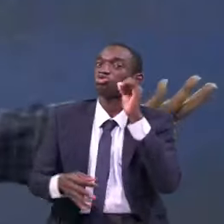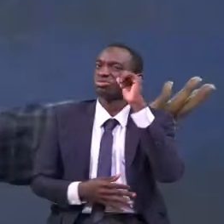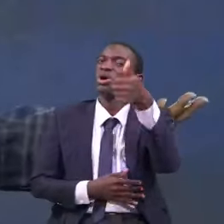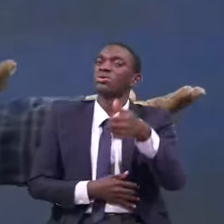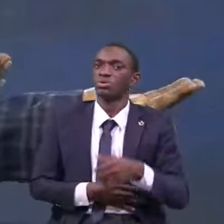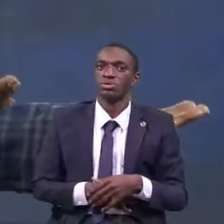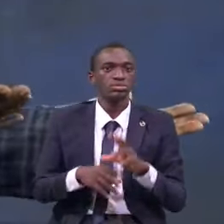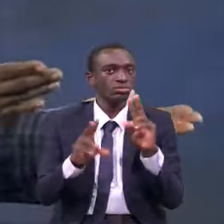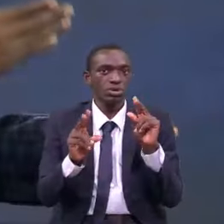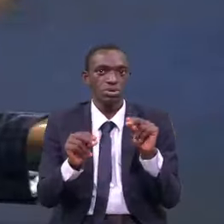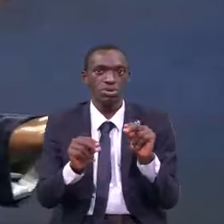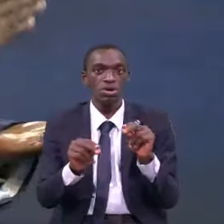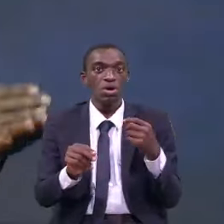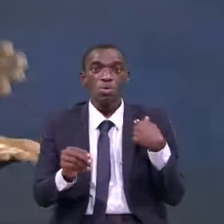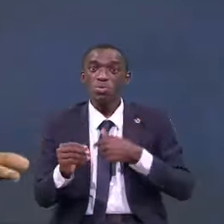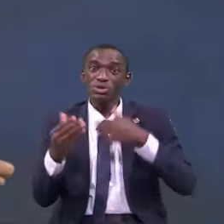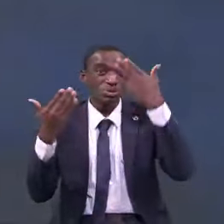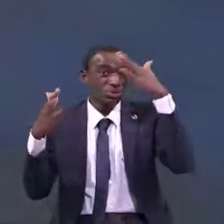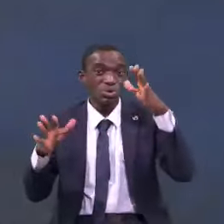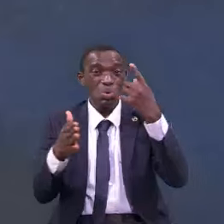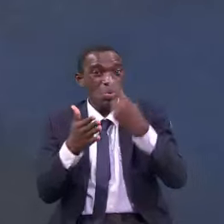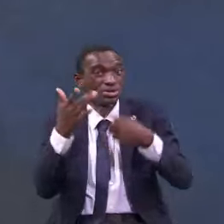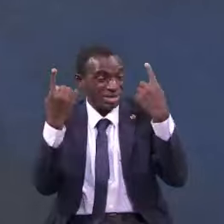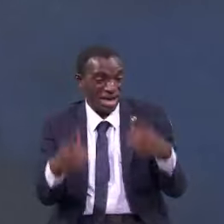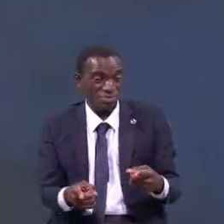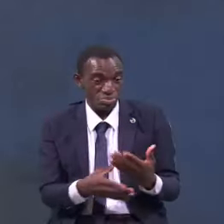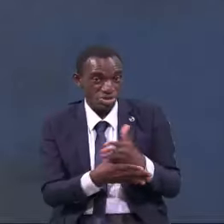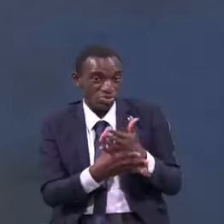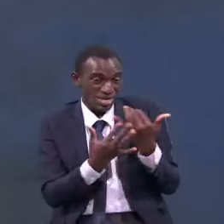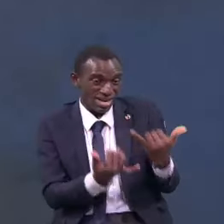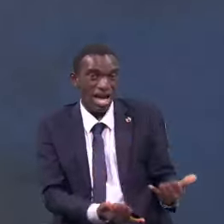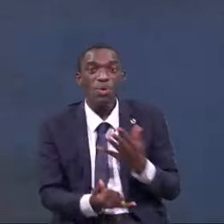We don't know what will happen between now and tomorrow.